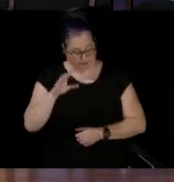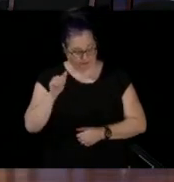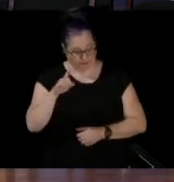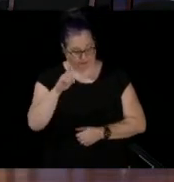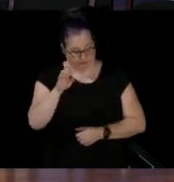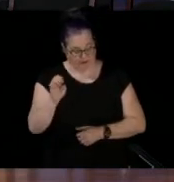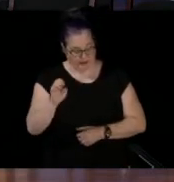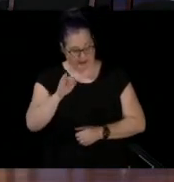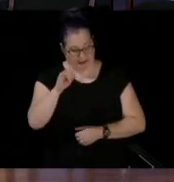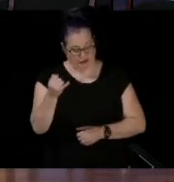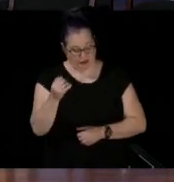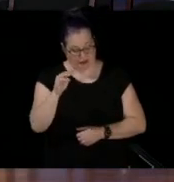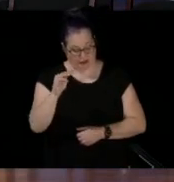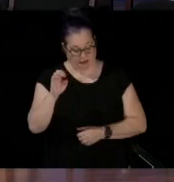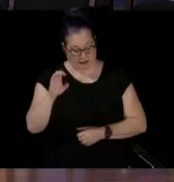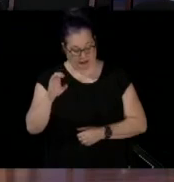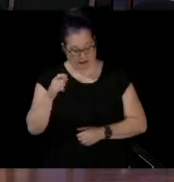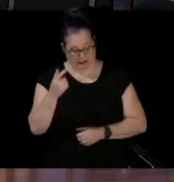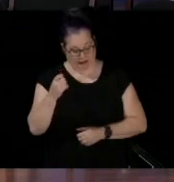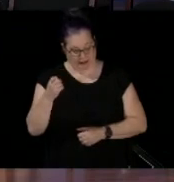Katie Jean McGeehan.